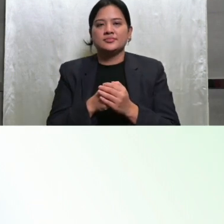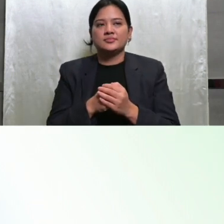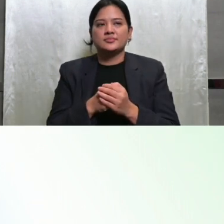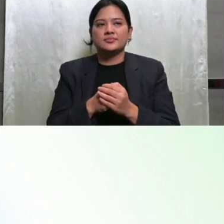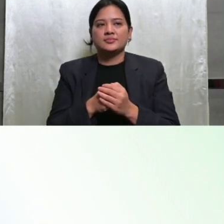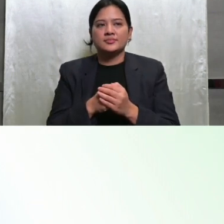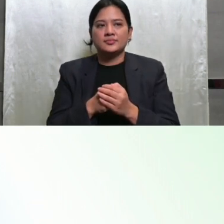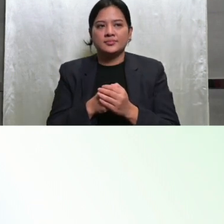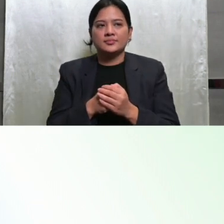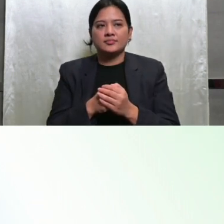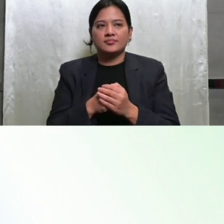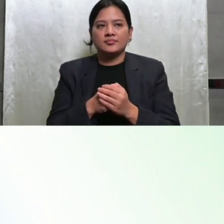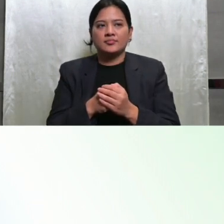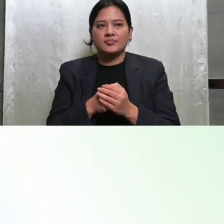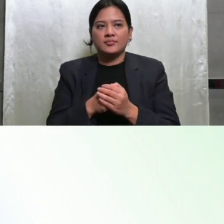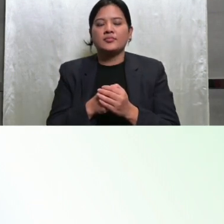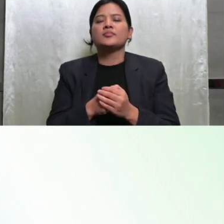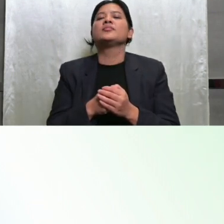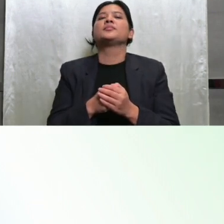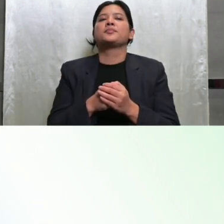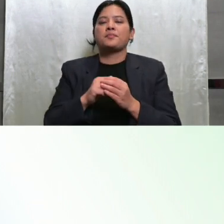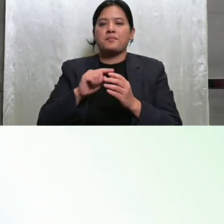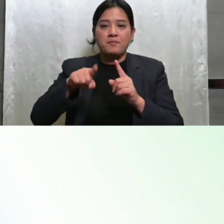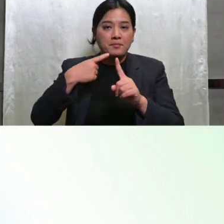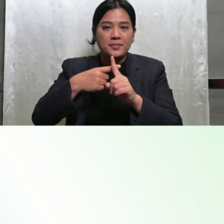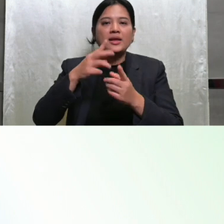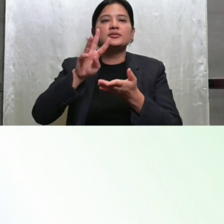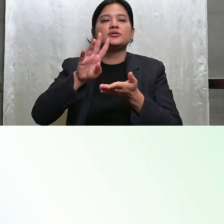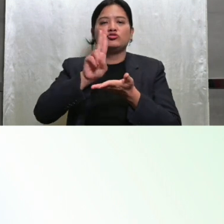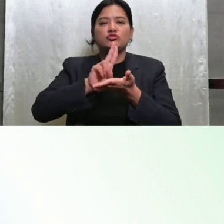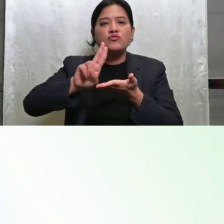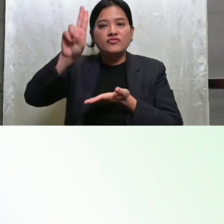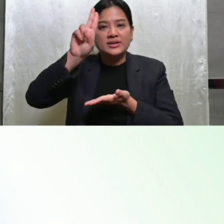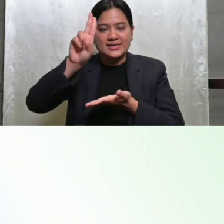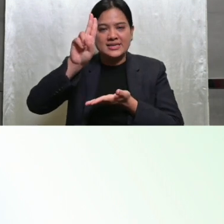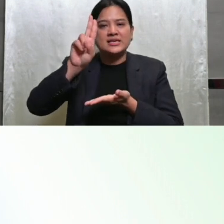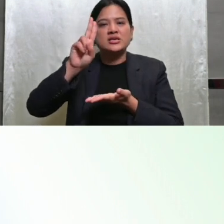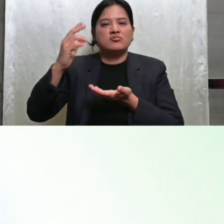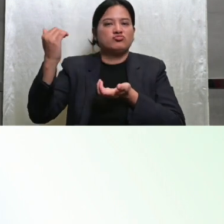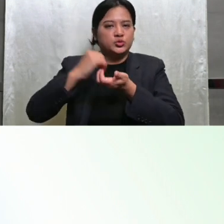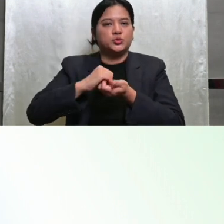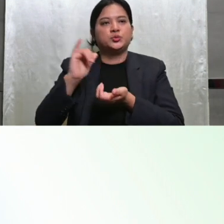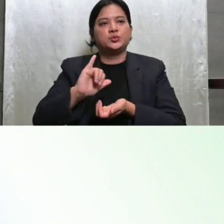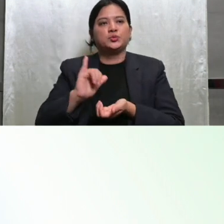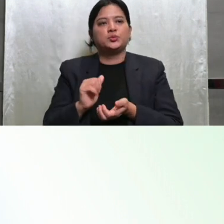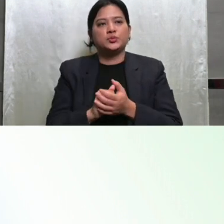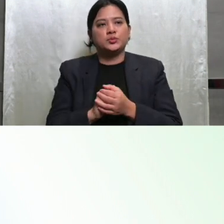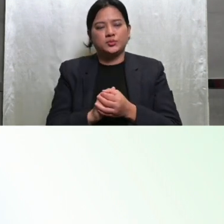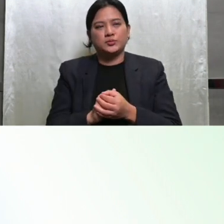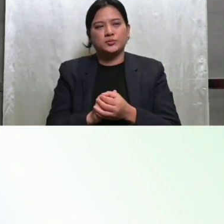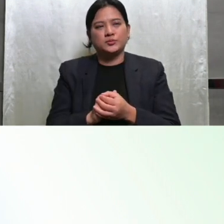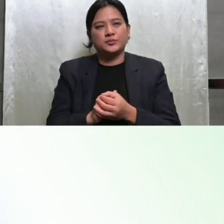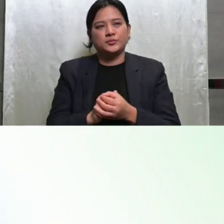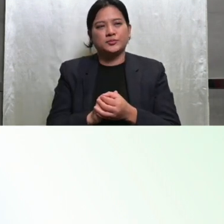for these. So very recently, we've developed some facilitator-led programs where we taught